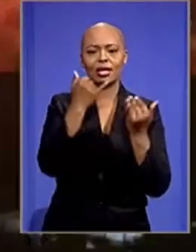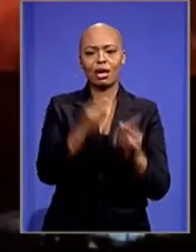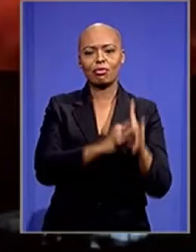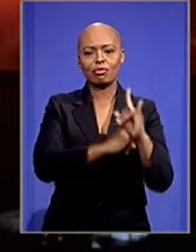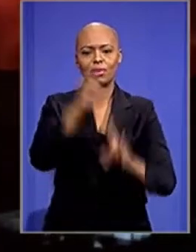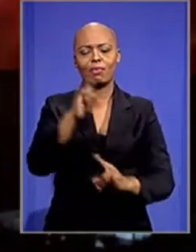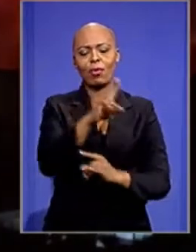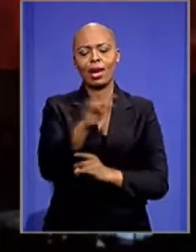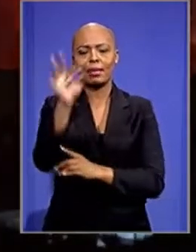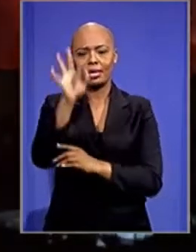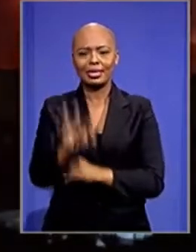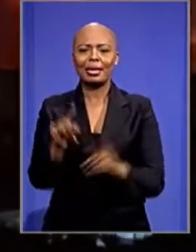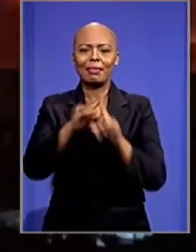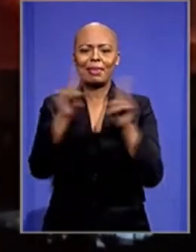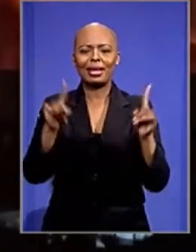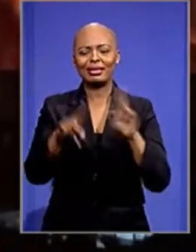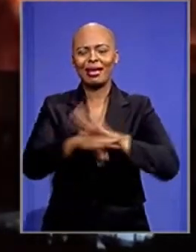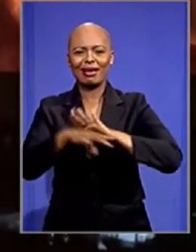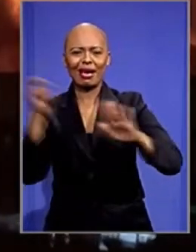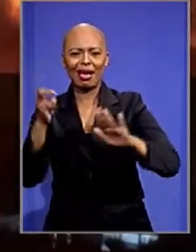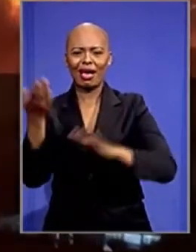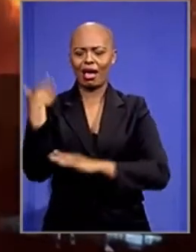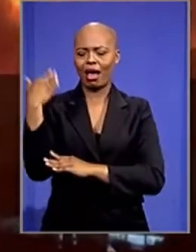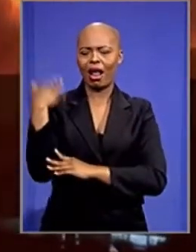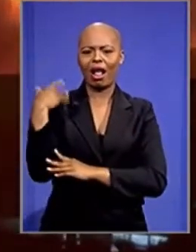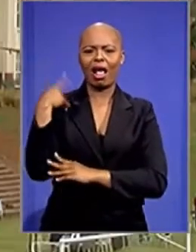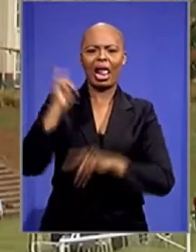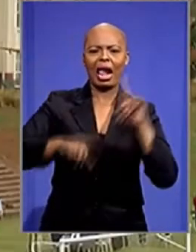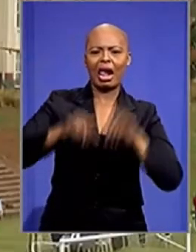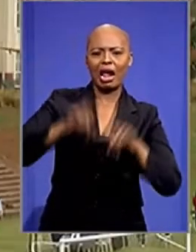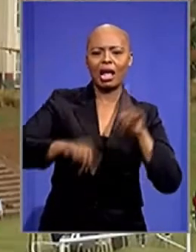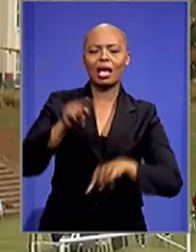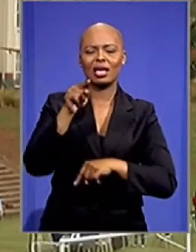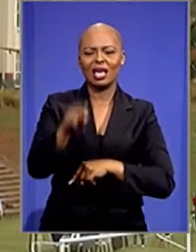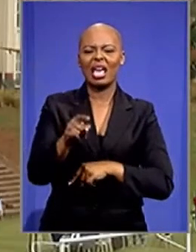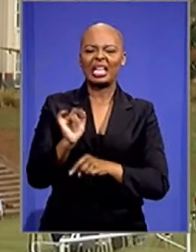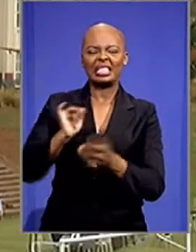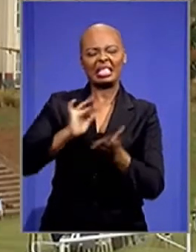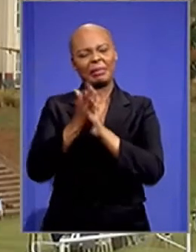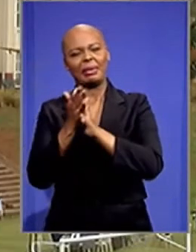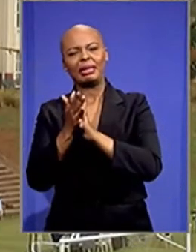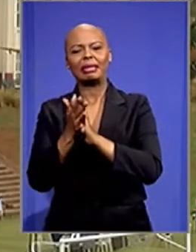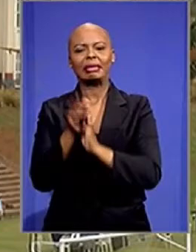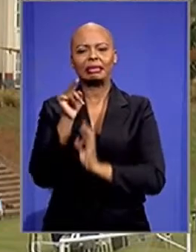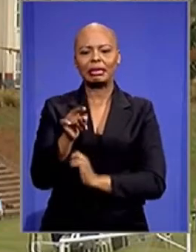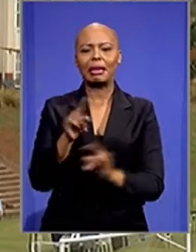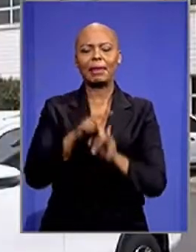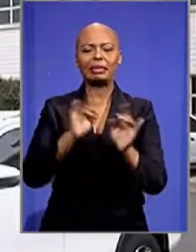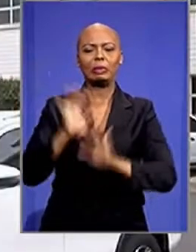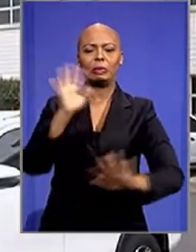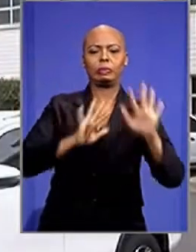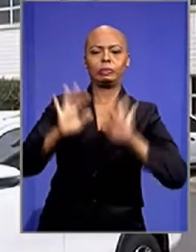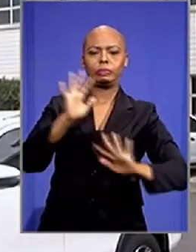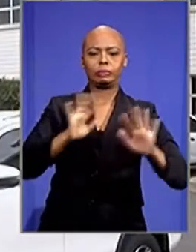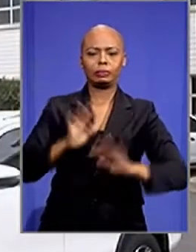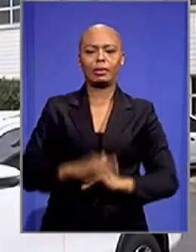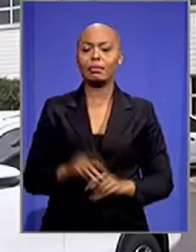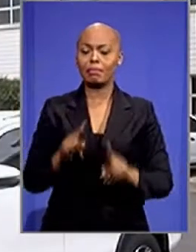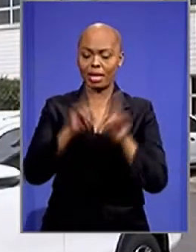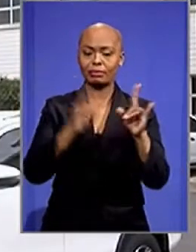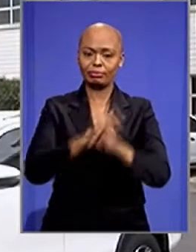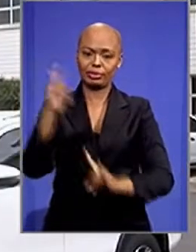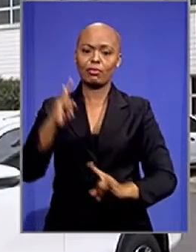ya ho thefulwa ha dikgwebo ka kgwedi ya Phupu selemong se hodimo. Sena ke selemo sa bohlano ka tatellano Freedom House Durban e